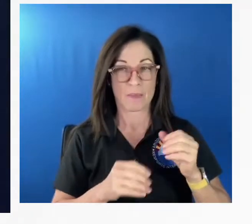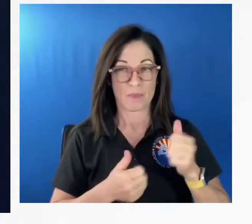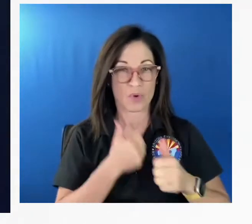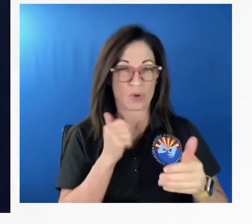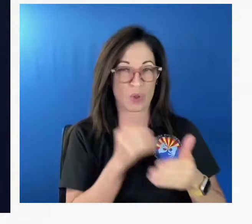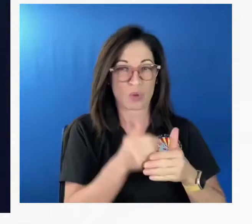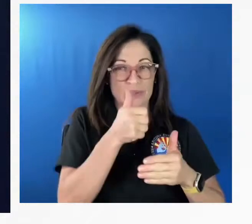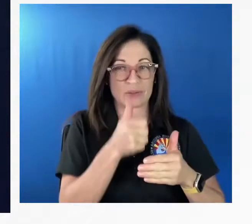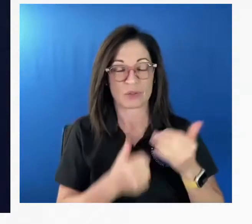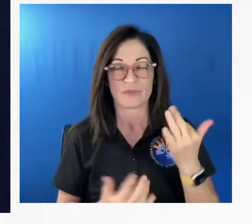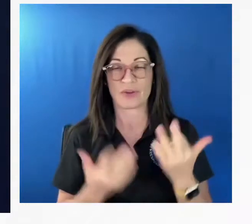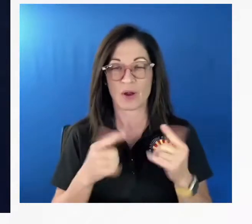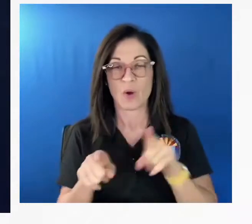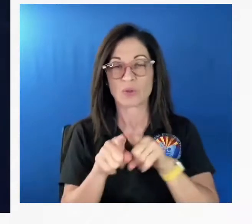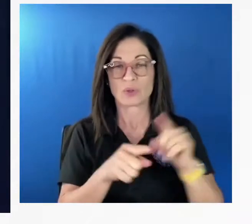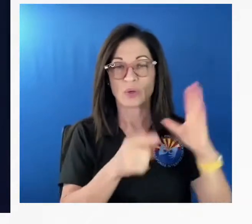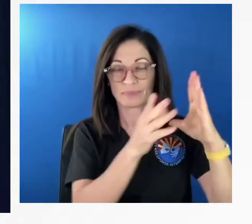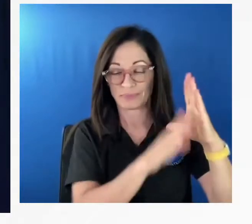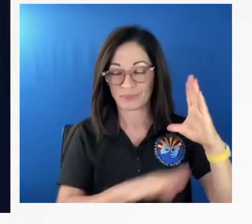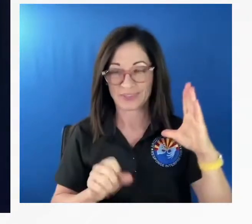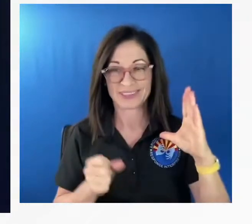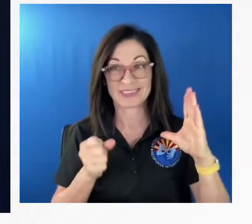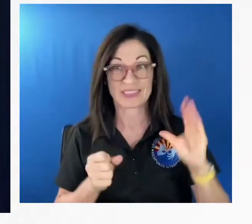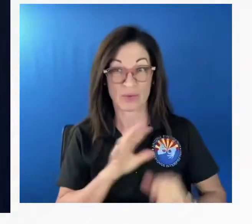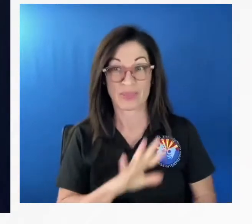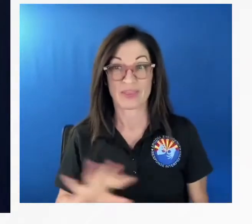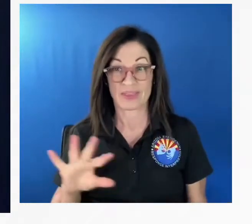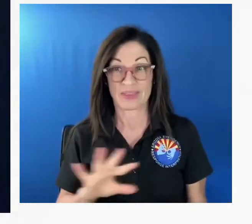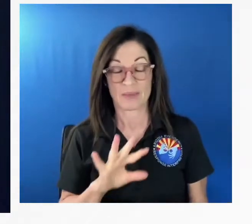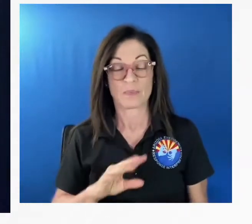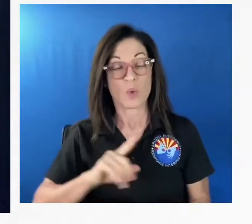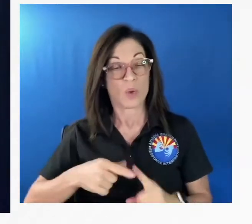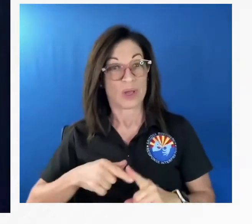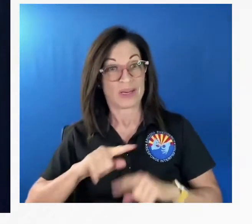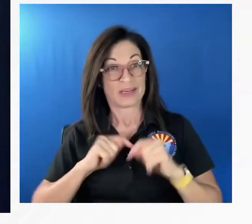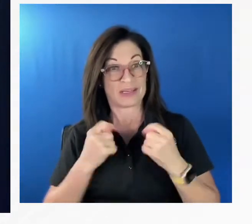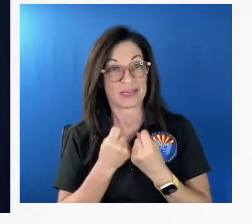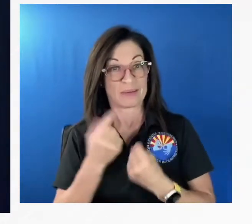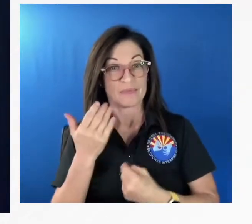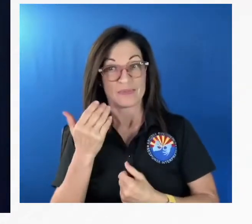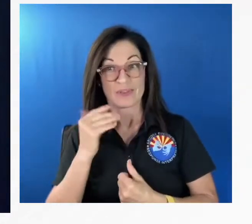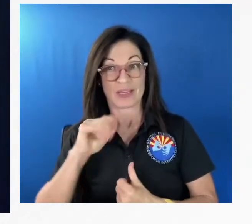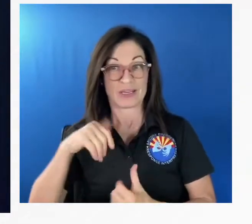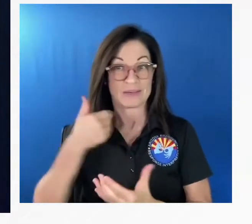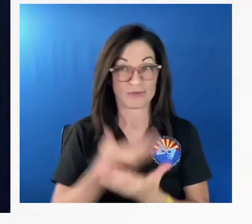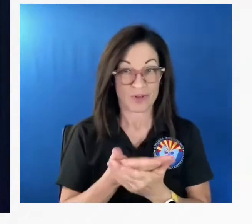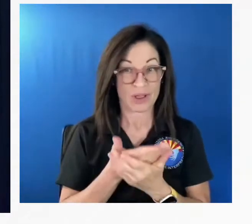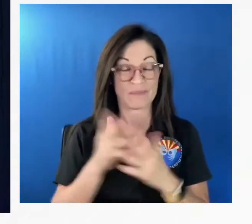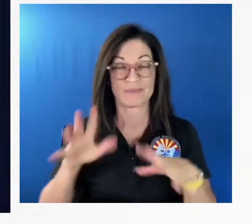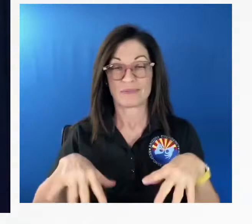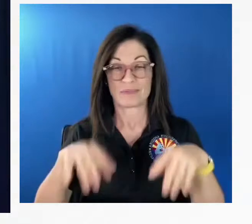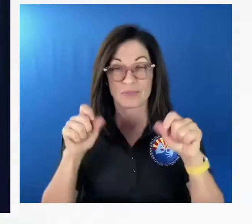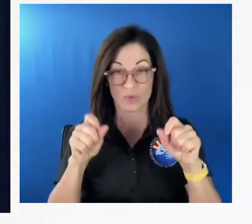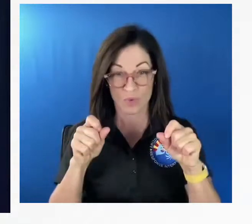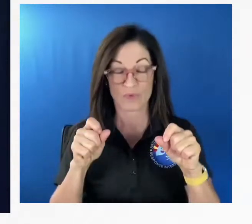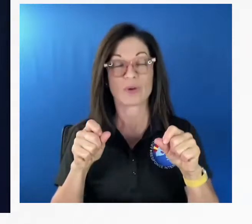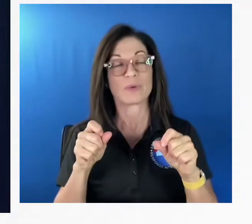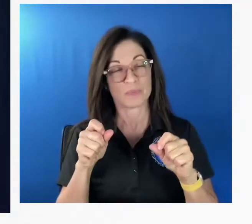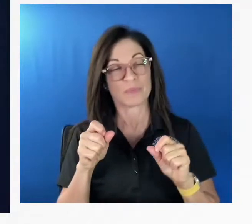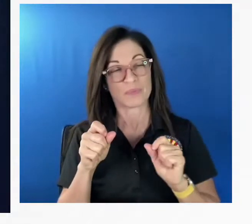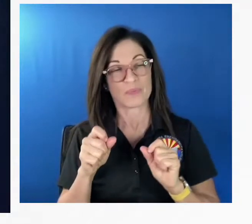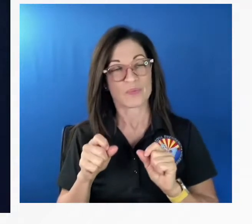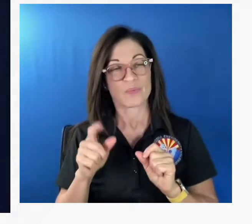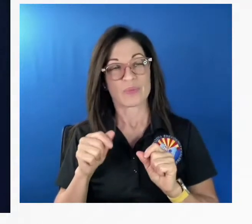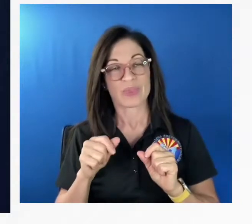and on the south side. By the time Team 15 took over, this